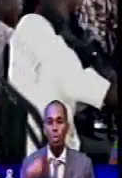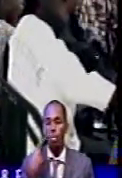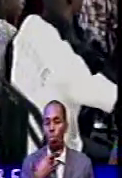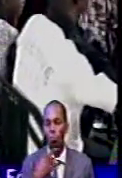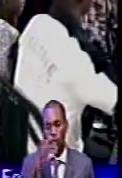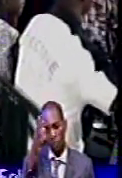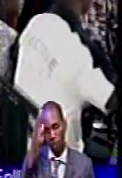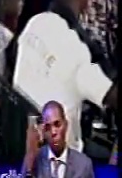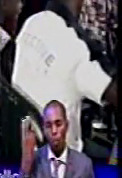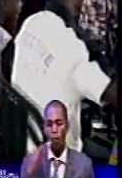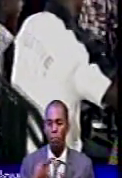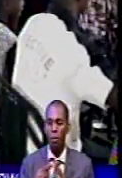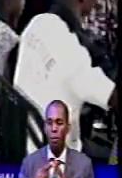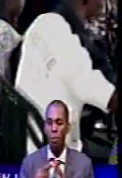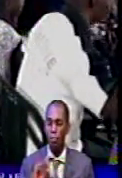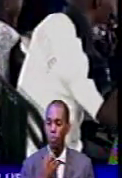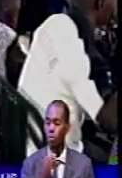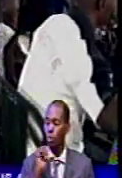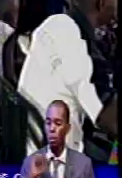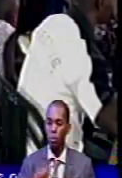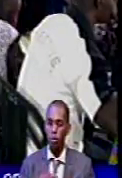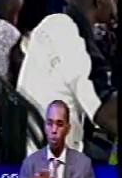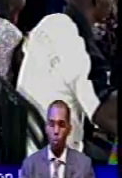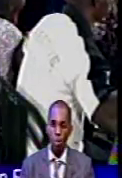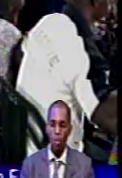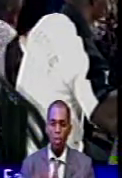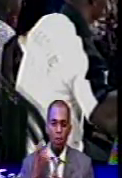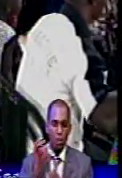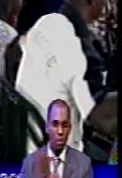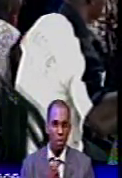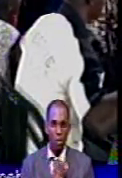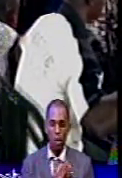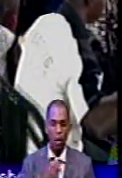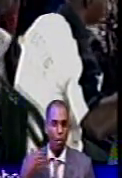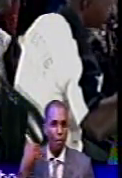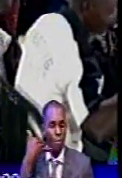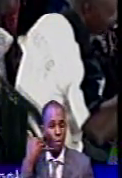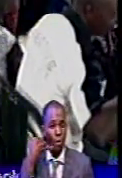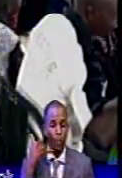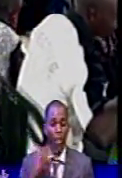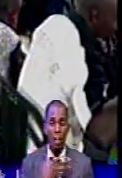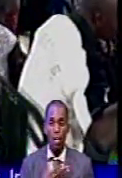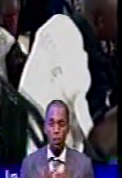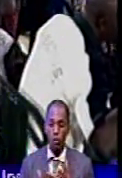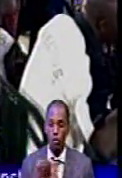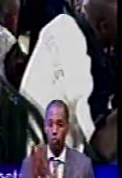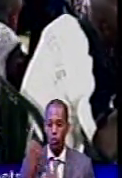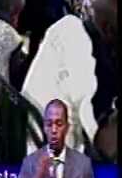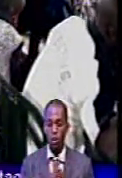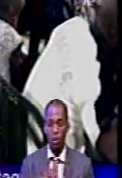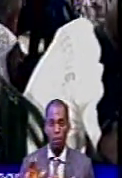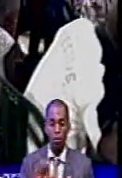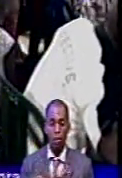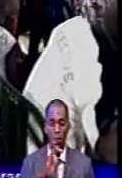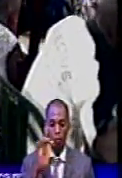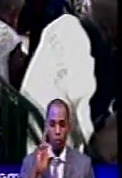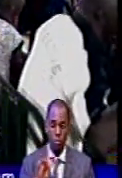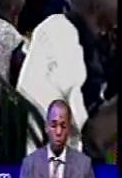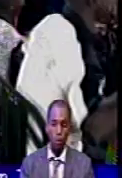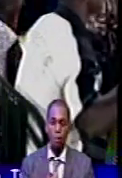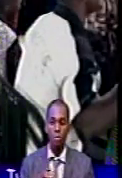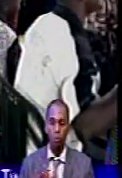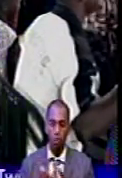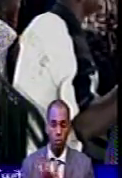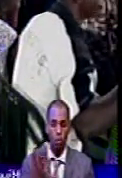their hands on the TV screen. And again, something about the final amen. After the final amen,